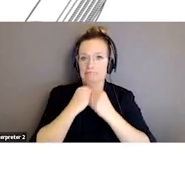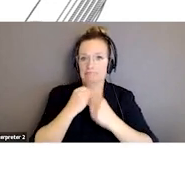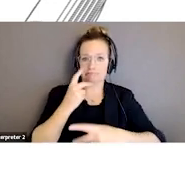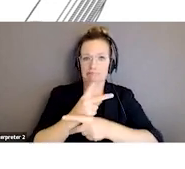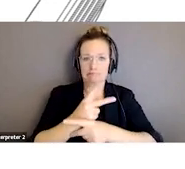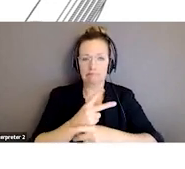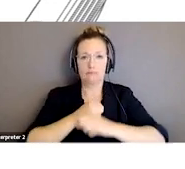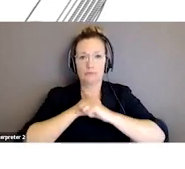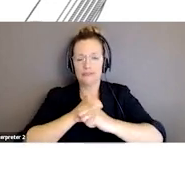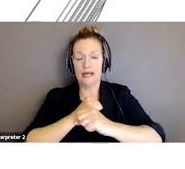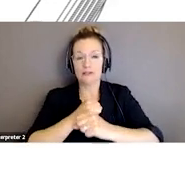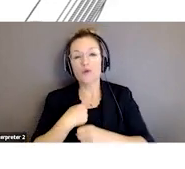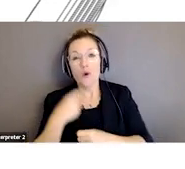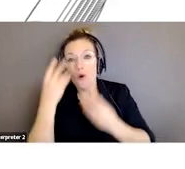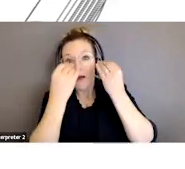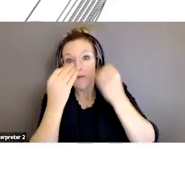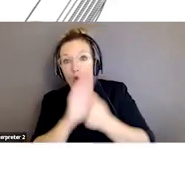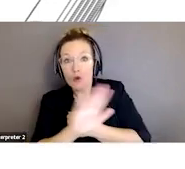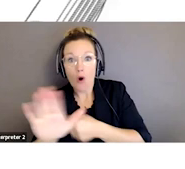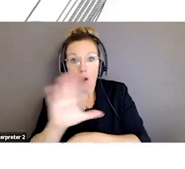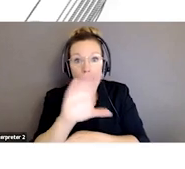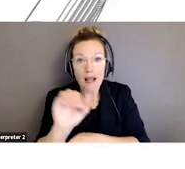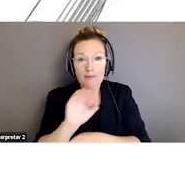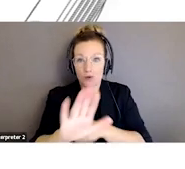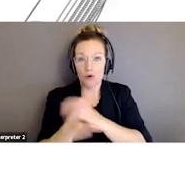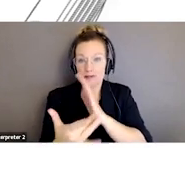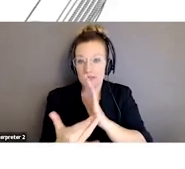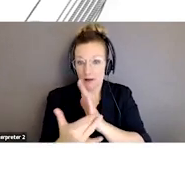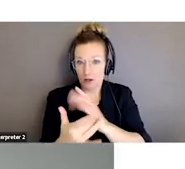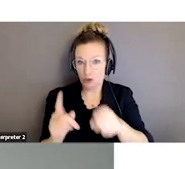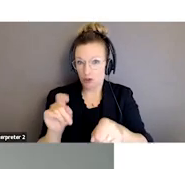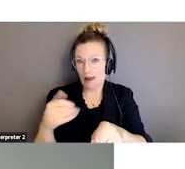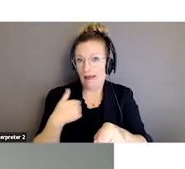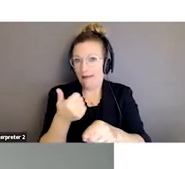about your technology and how that could be applicable to yours.